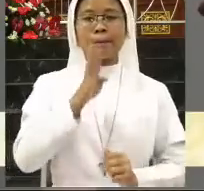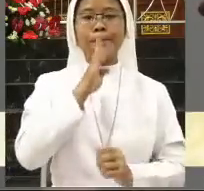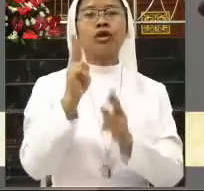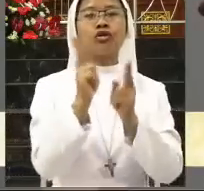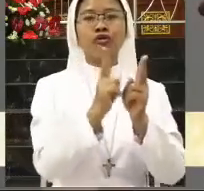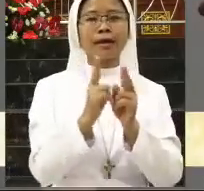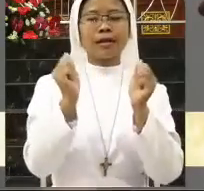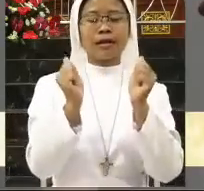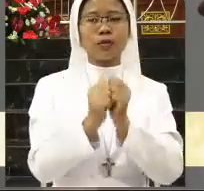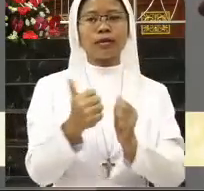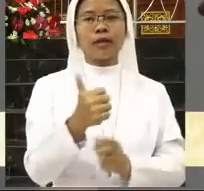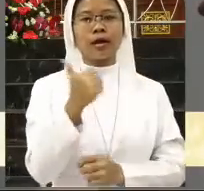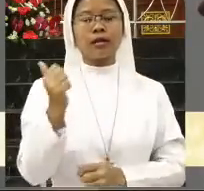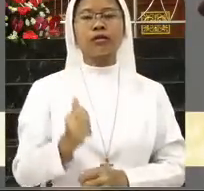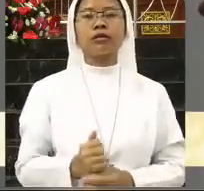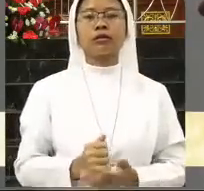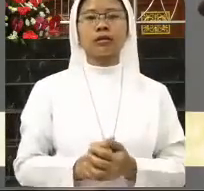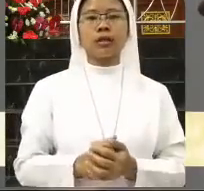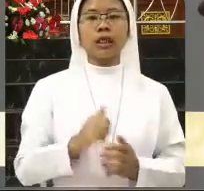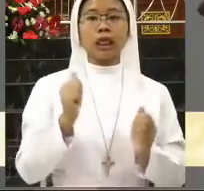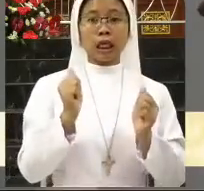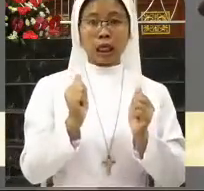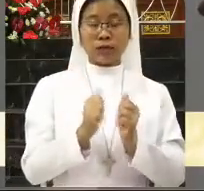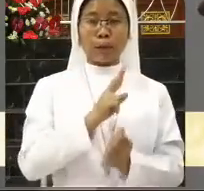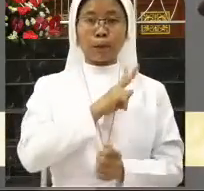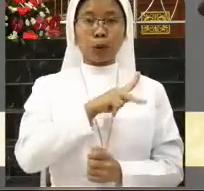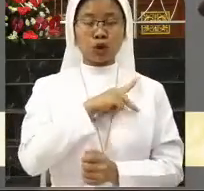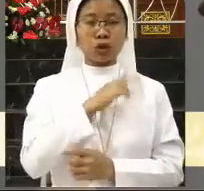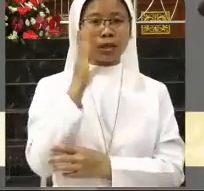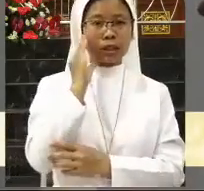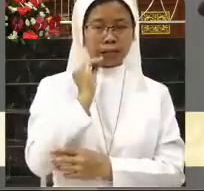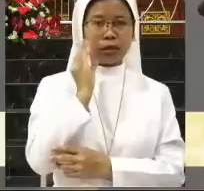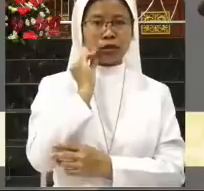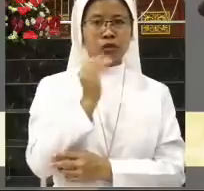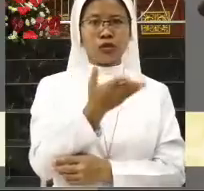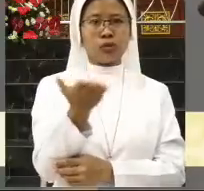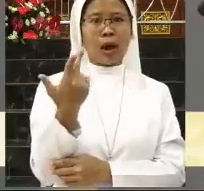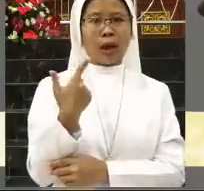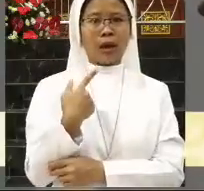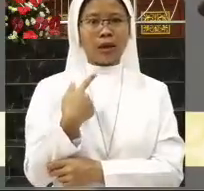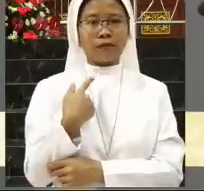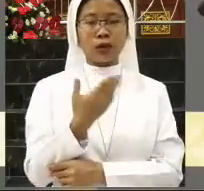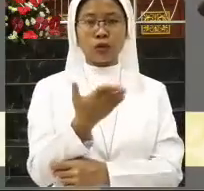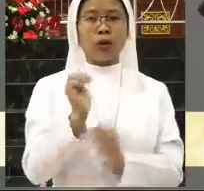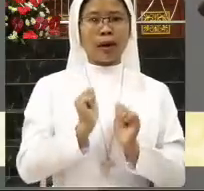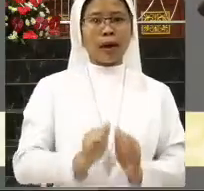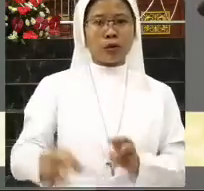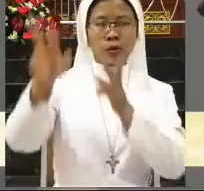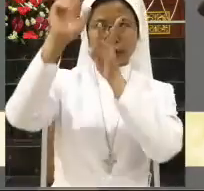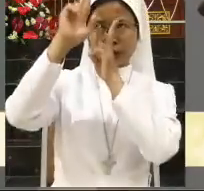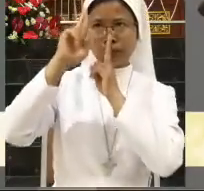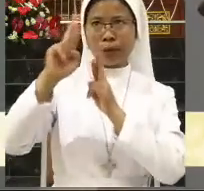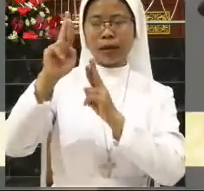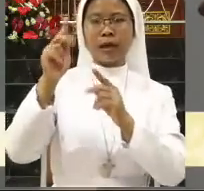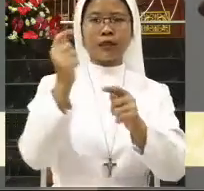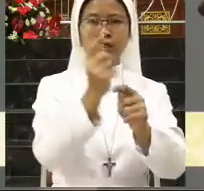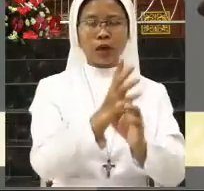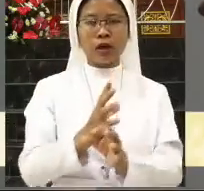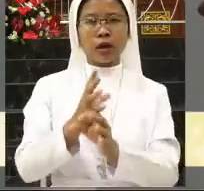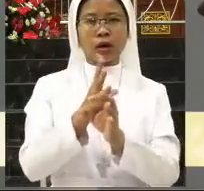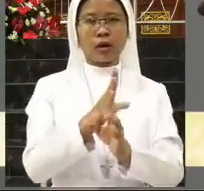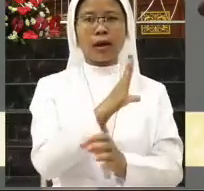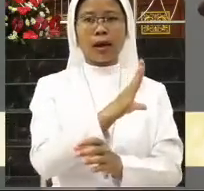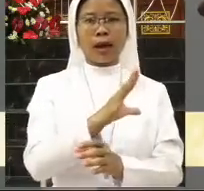others. Only then who personally experience it are then able to respect, care,